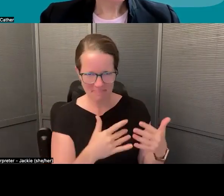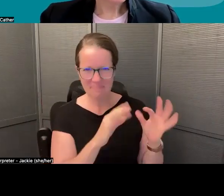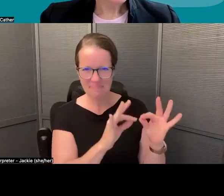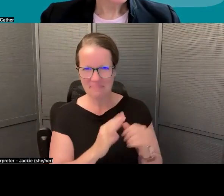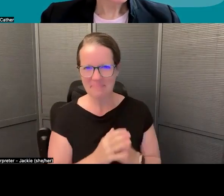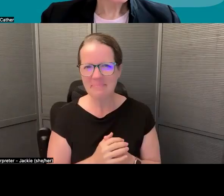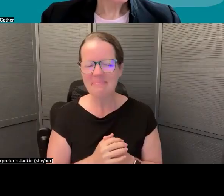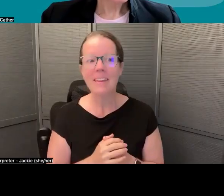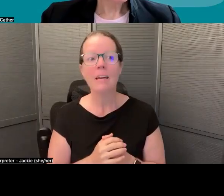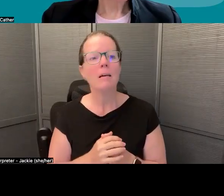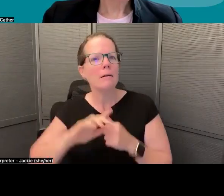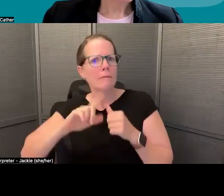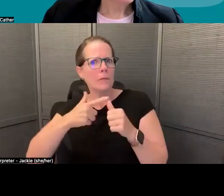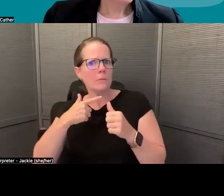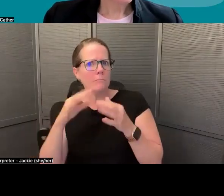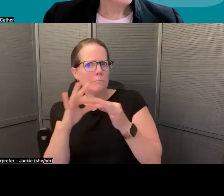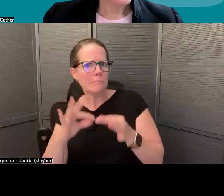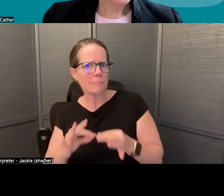disclosures.